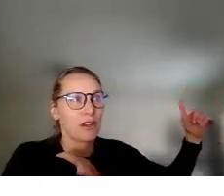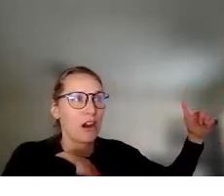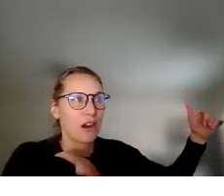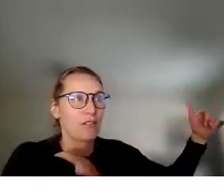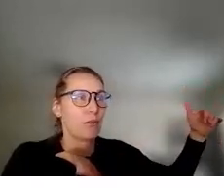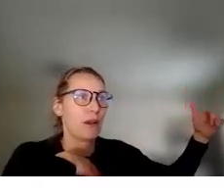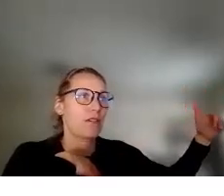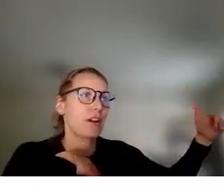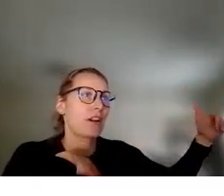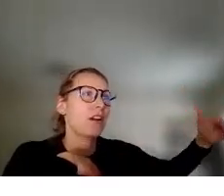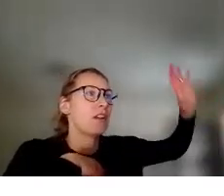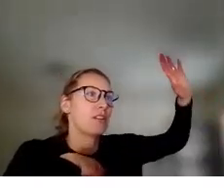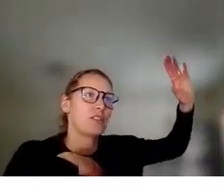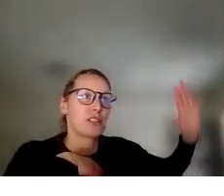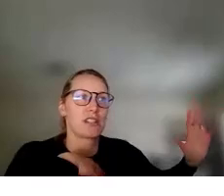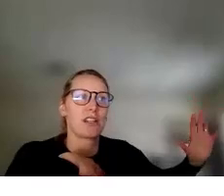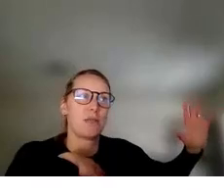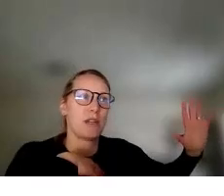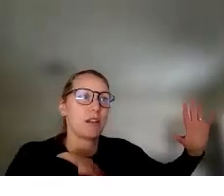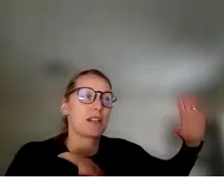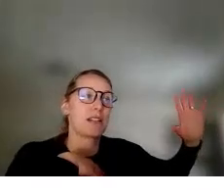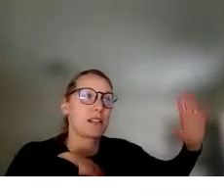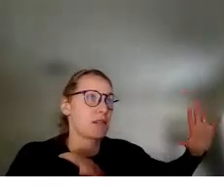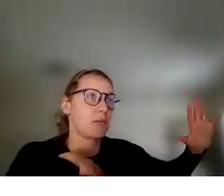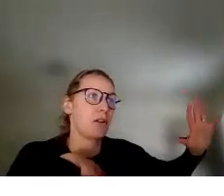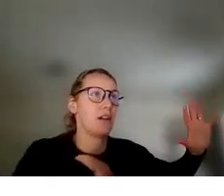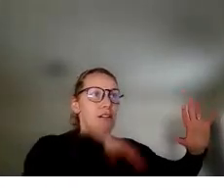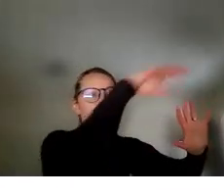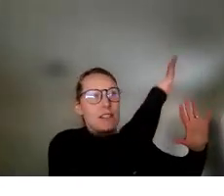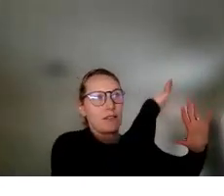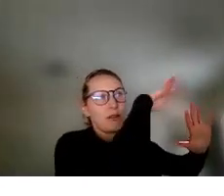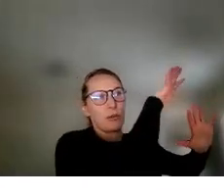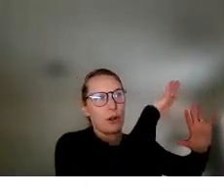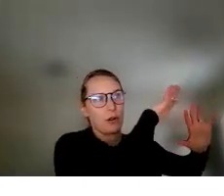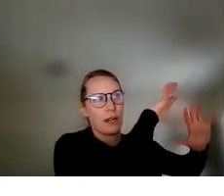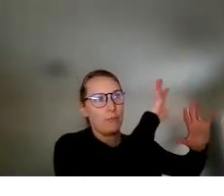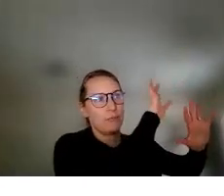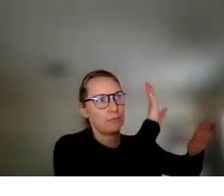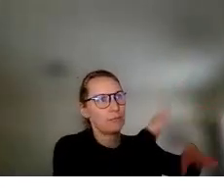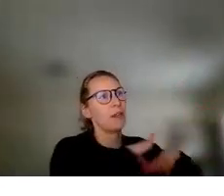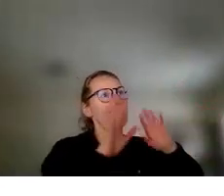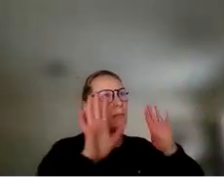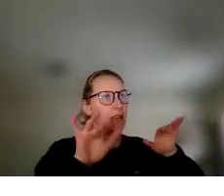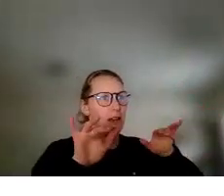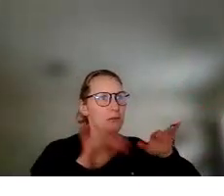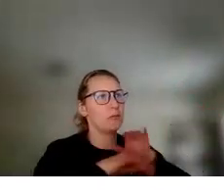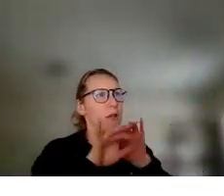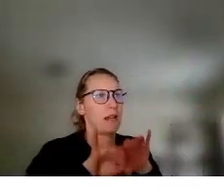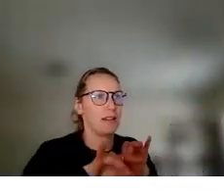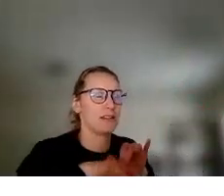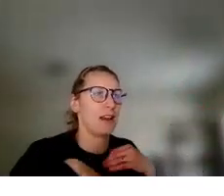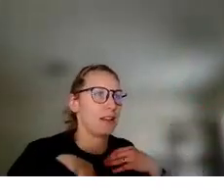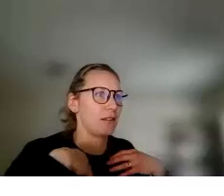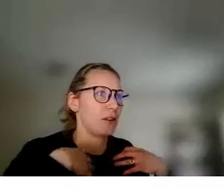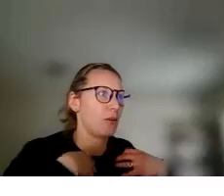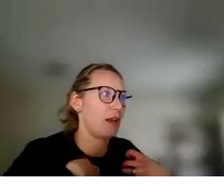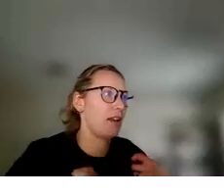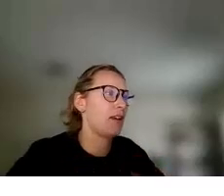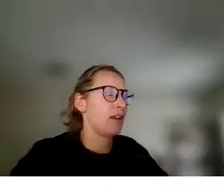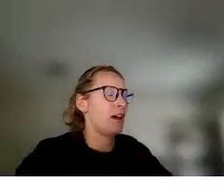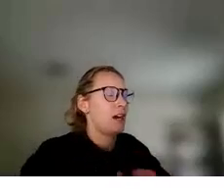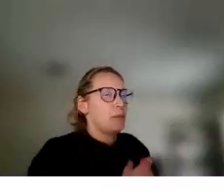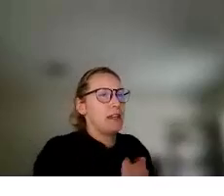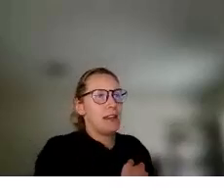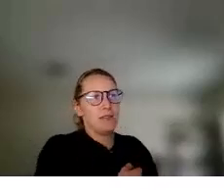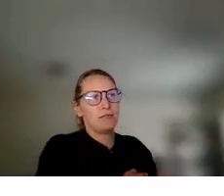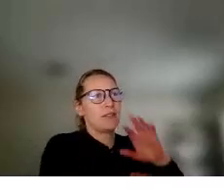are moving off the waiver. They're just going to be accessible under a different program. Again, we'll get into that in a little